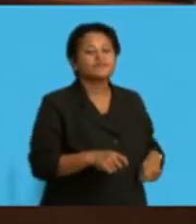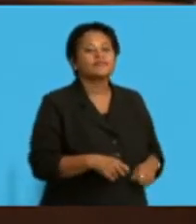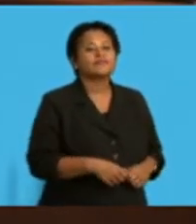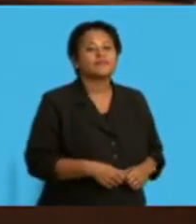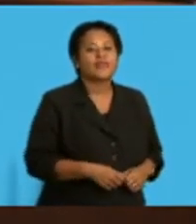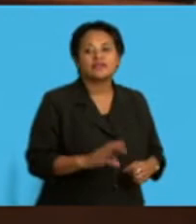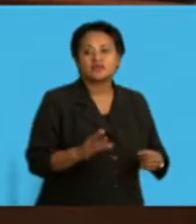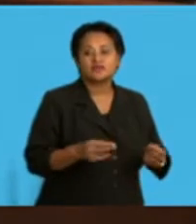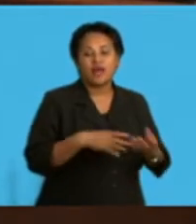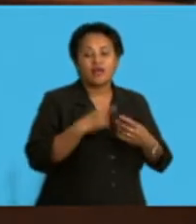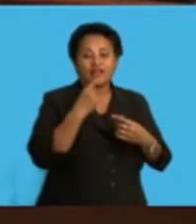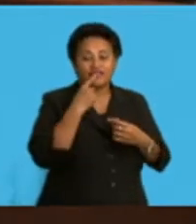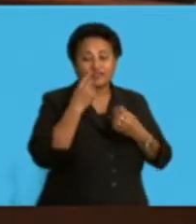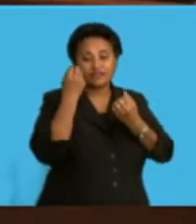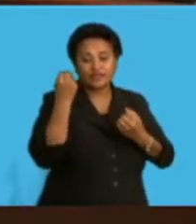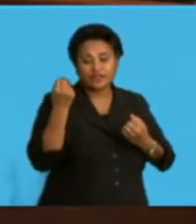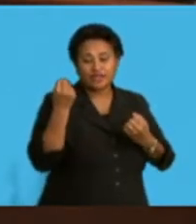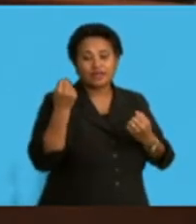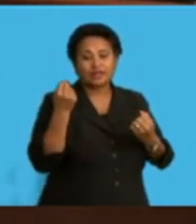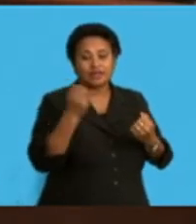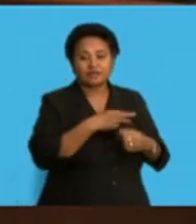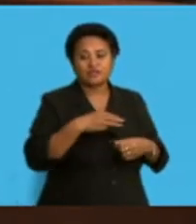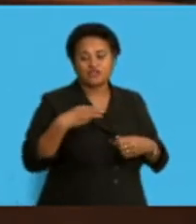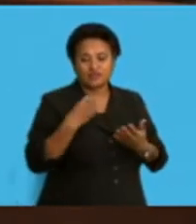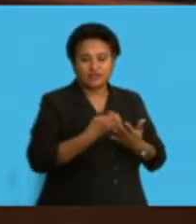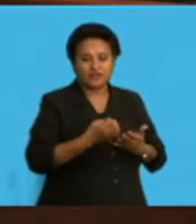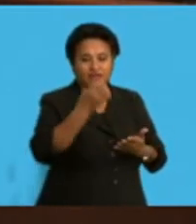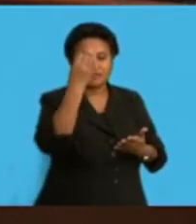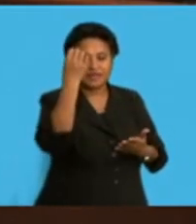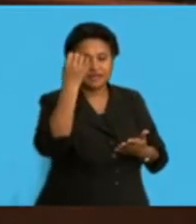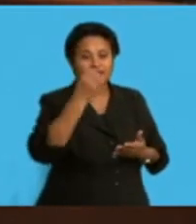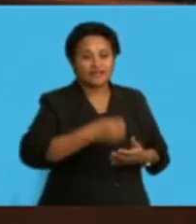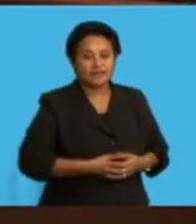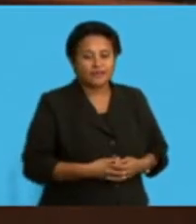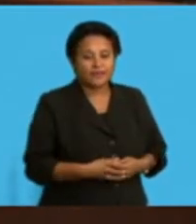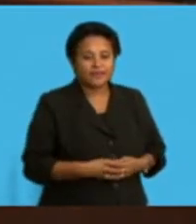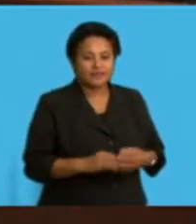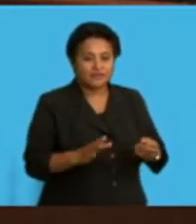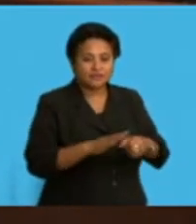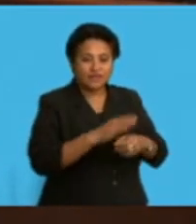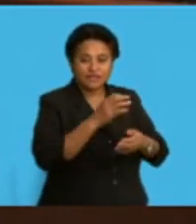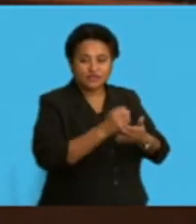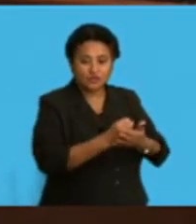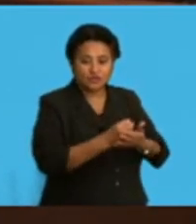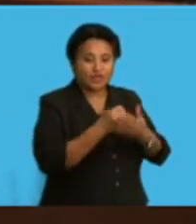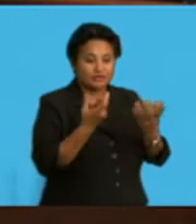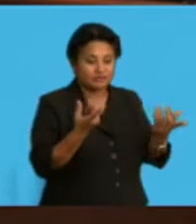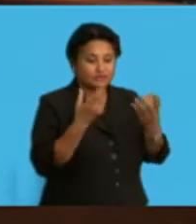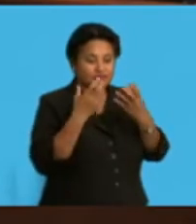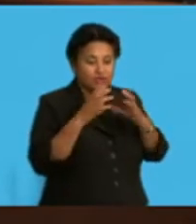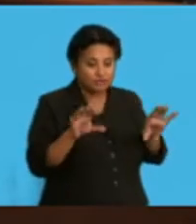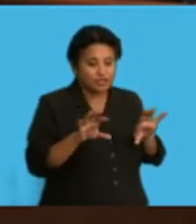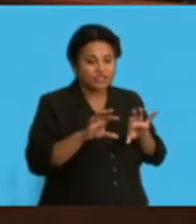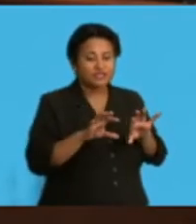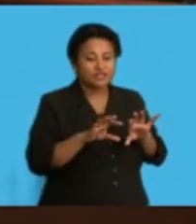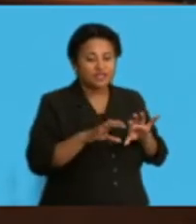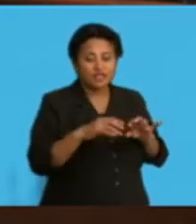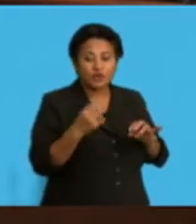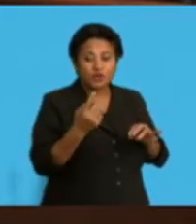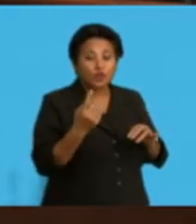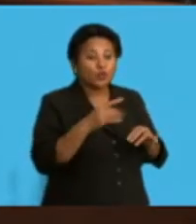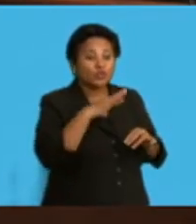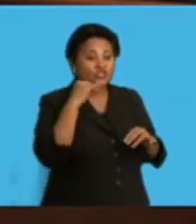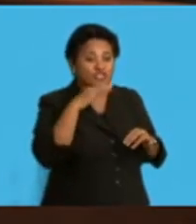in FIRCA and the Ministry of Economy to work very closely with the Commerce Commission to ensure that those in monopolistic positions cannot